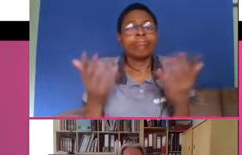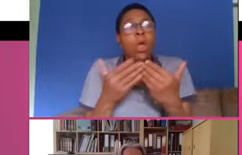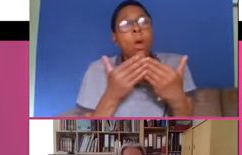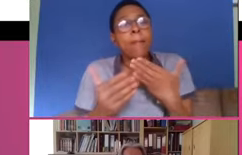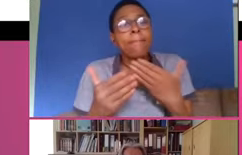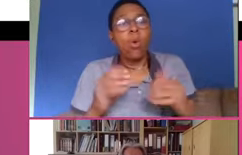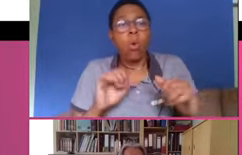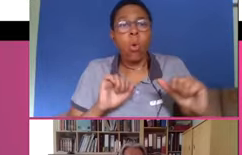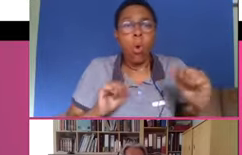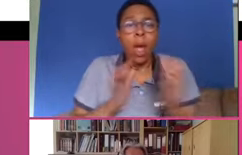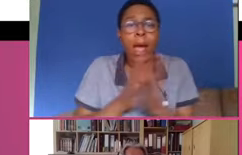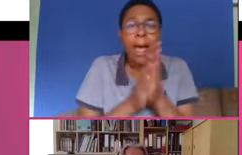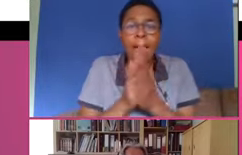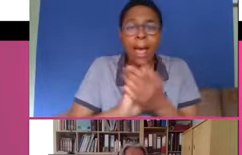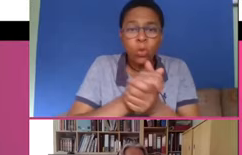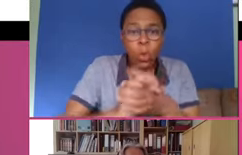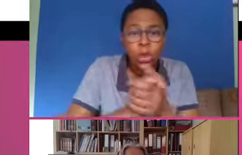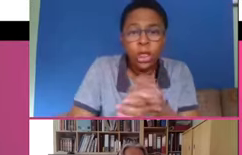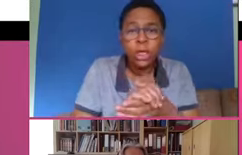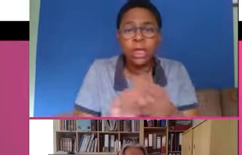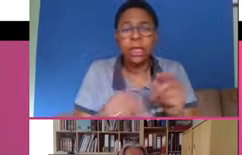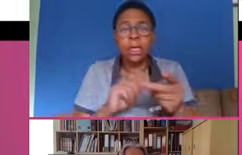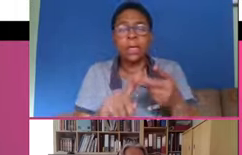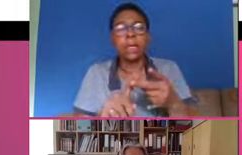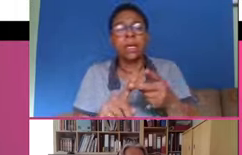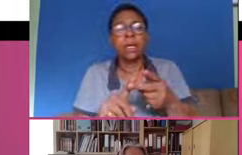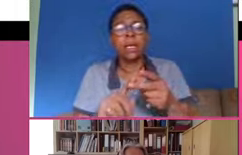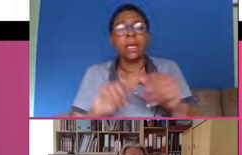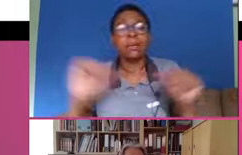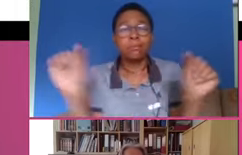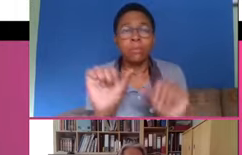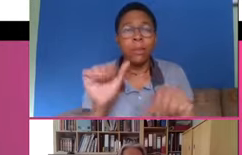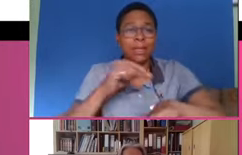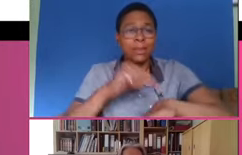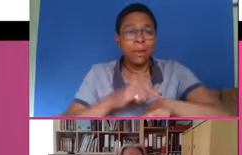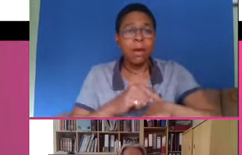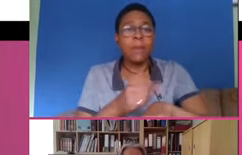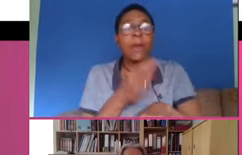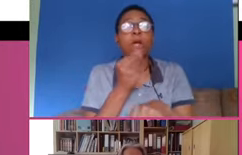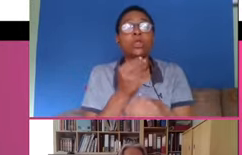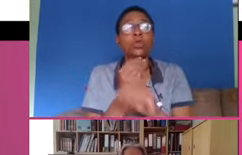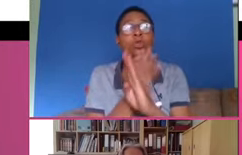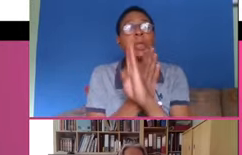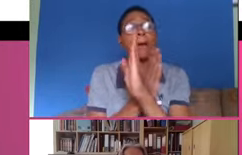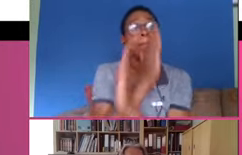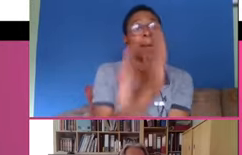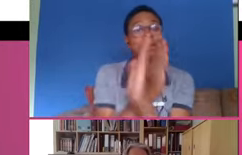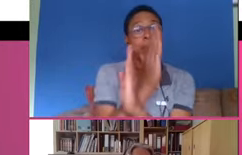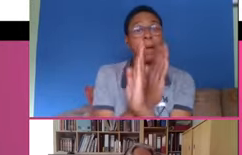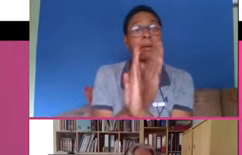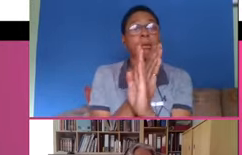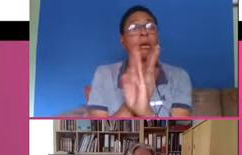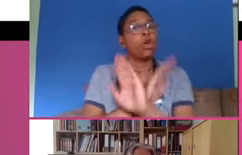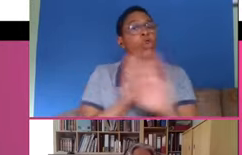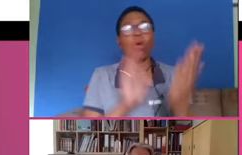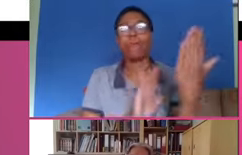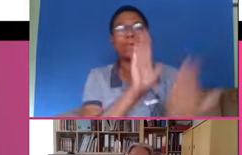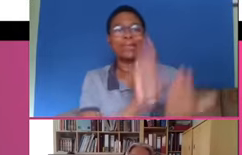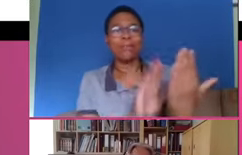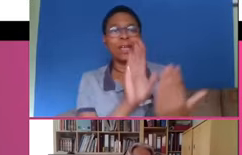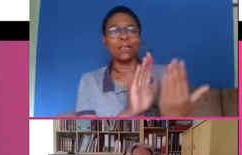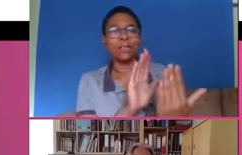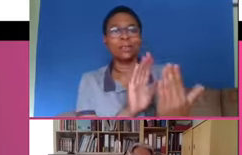time involved to as short as possible, and as I've said, using back-to-back and side-to-side positioning rather than